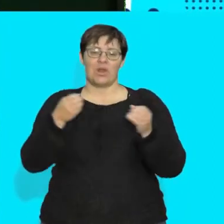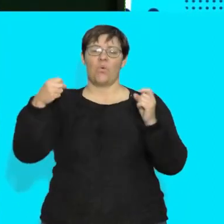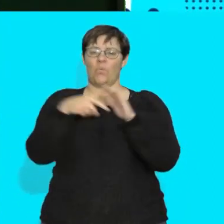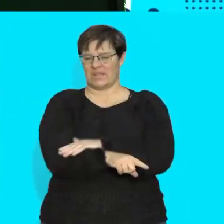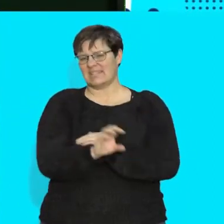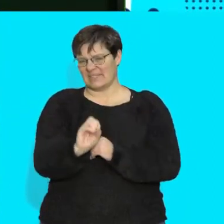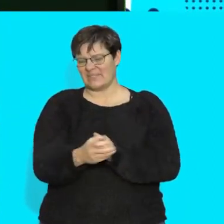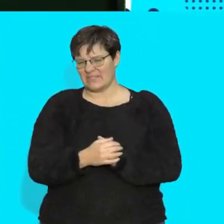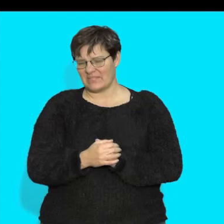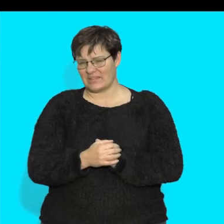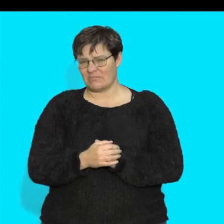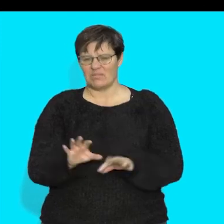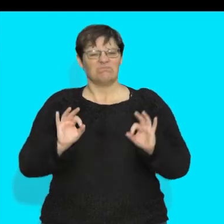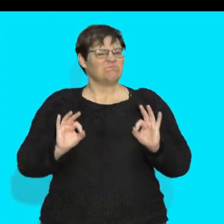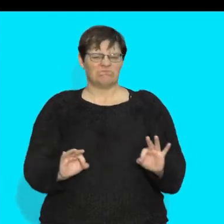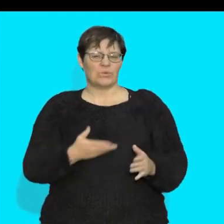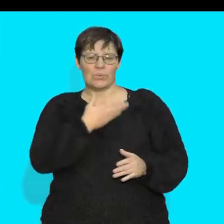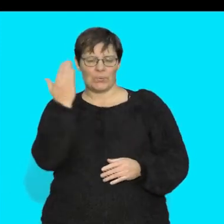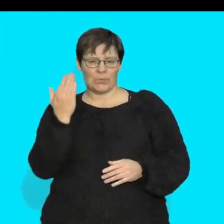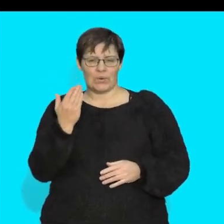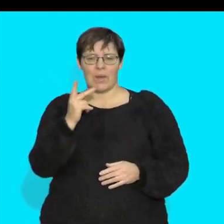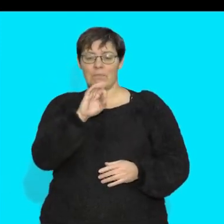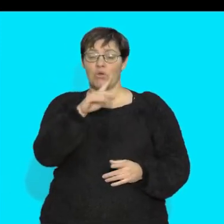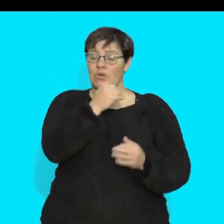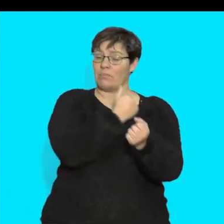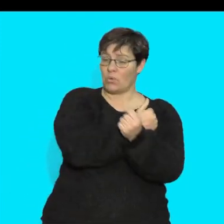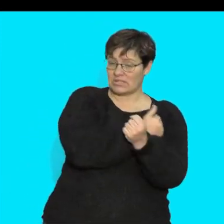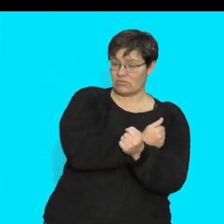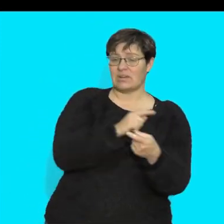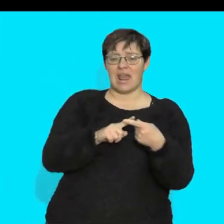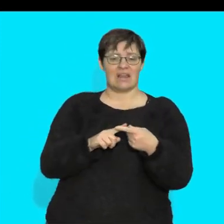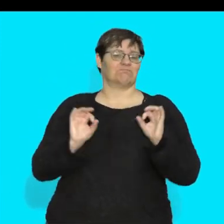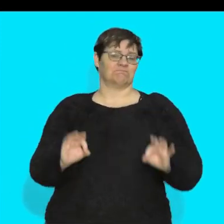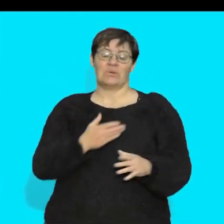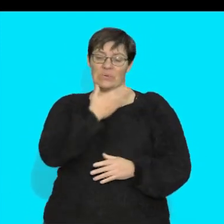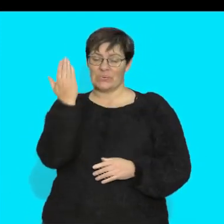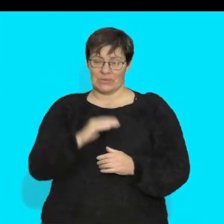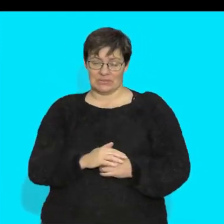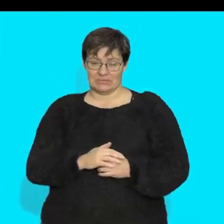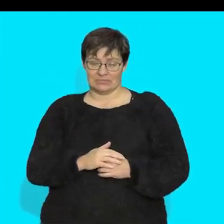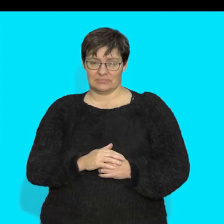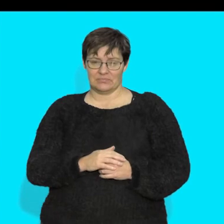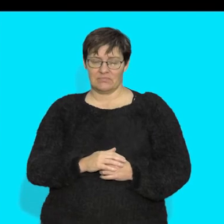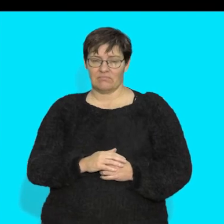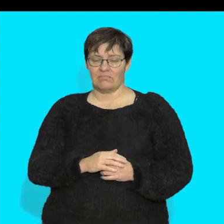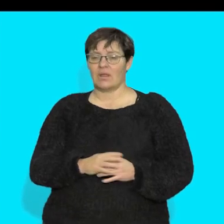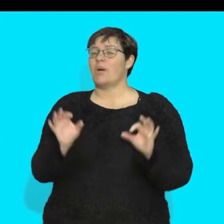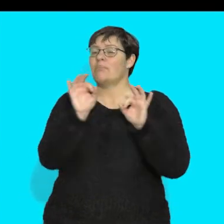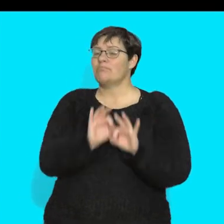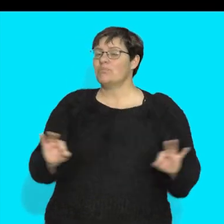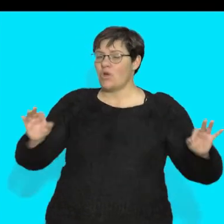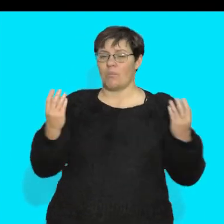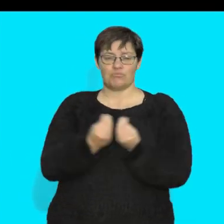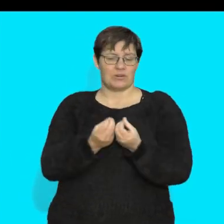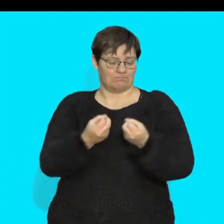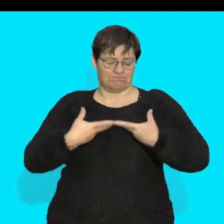wasn't as efficient. So the two things, mercury is a poison, and it was inefficient. You weren't getting a very pure product,